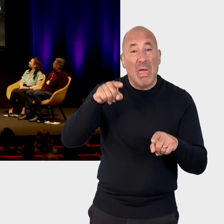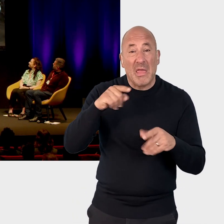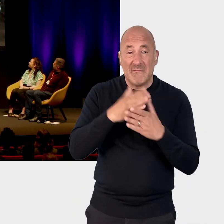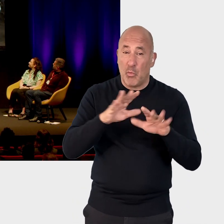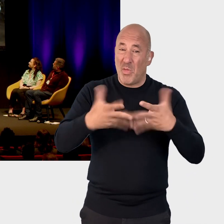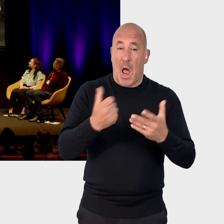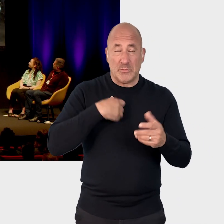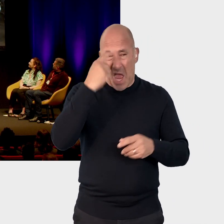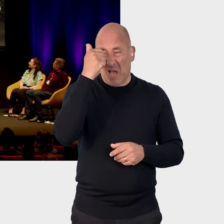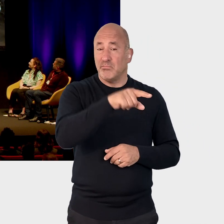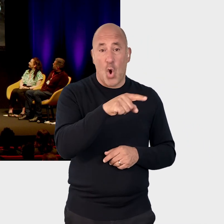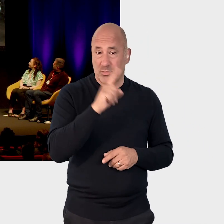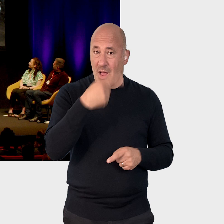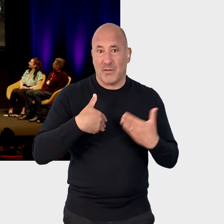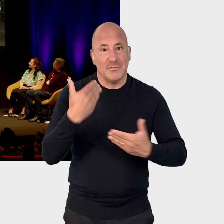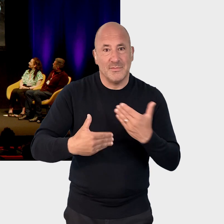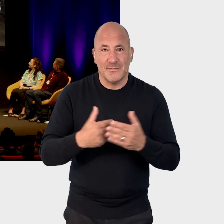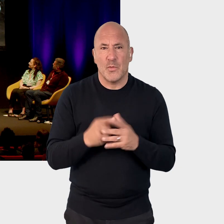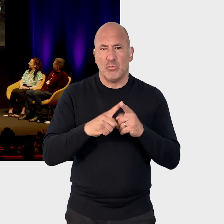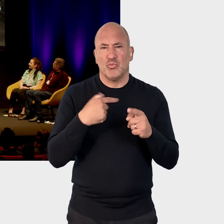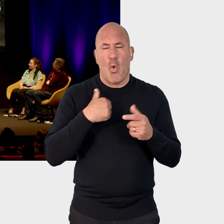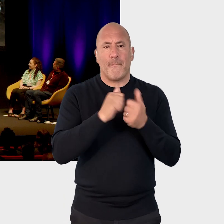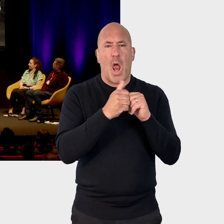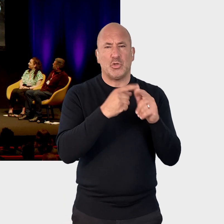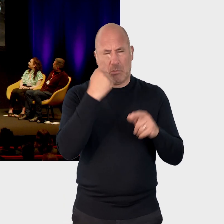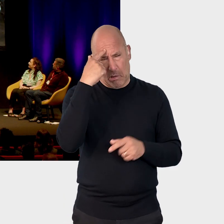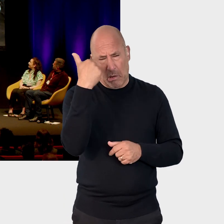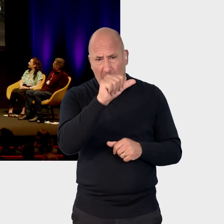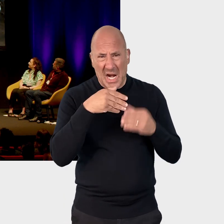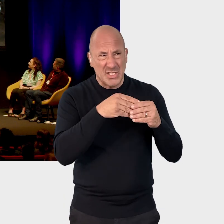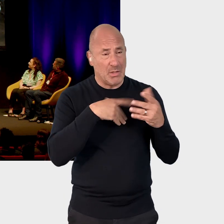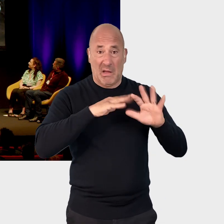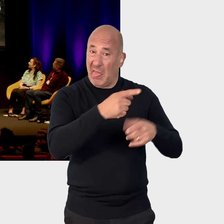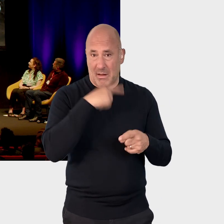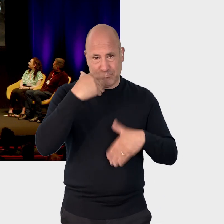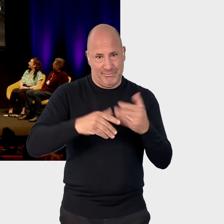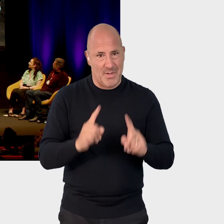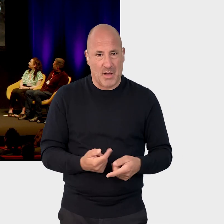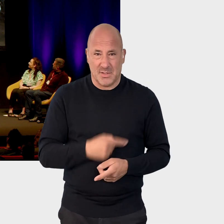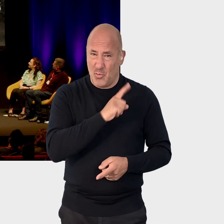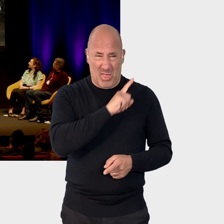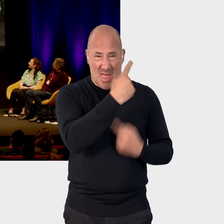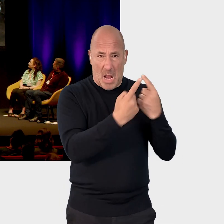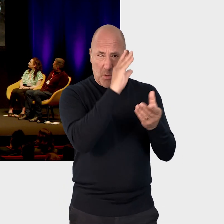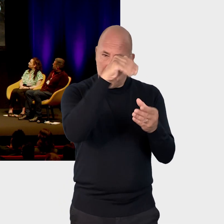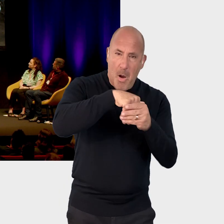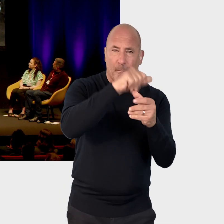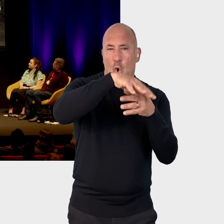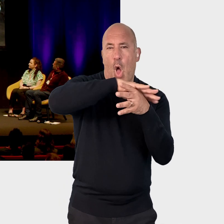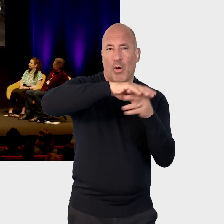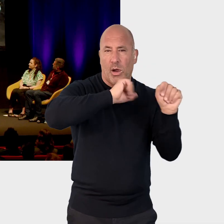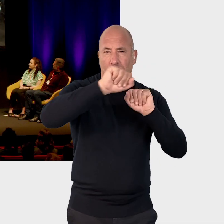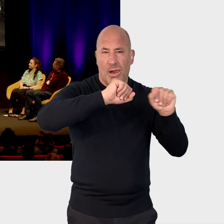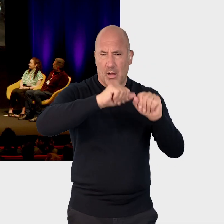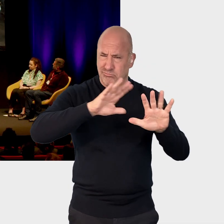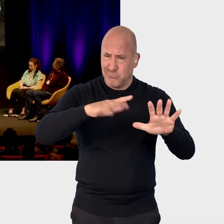And it's got to be said, this initiative wouldn't be possible without the experts and the expertise and leadership of our partners, who are